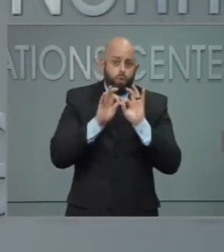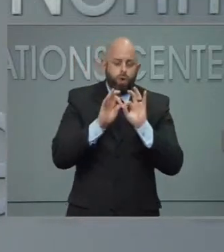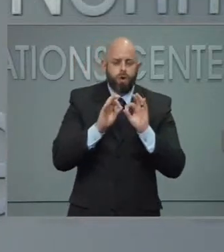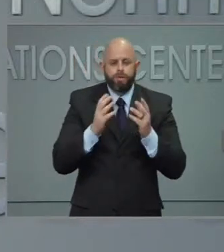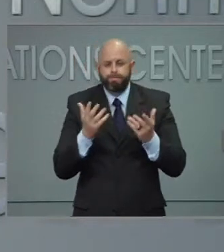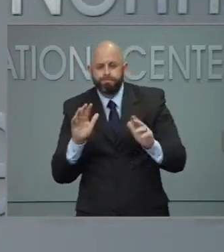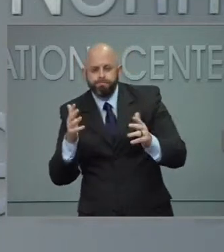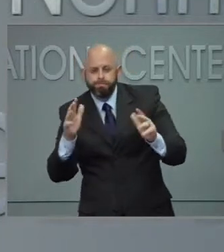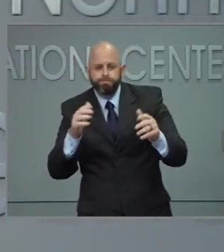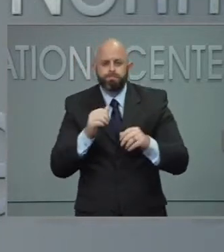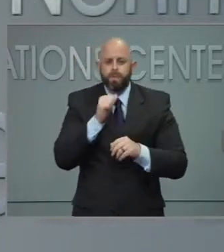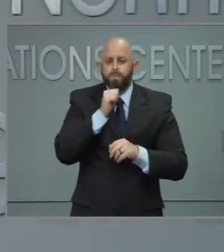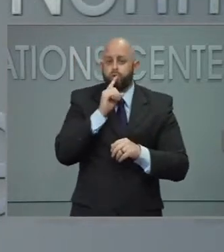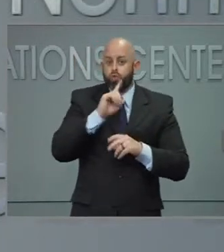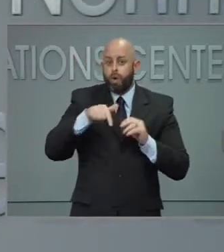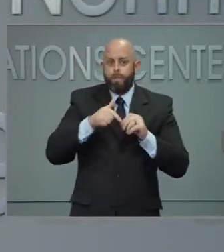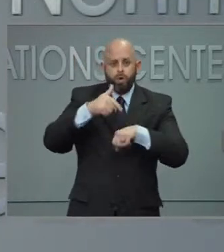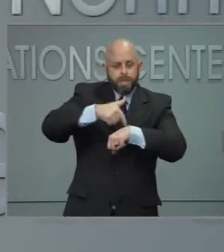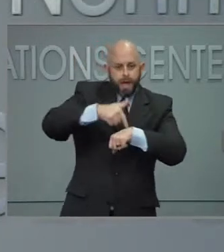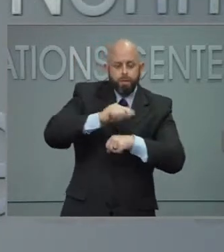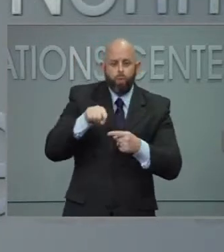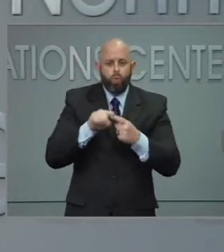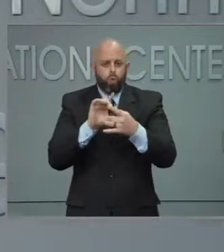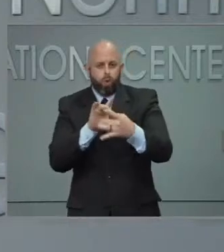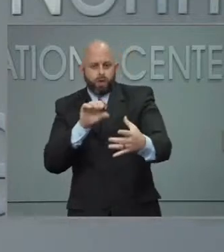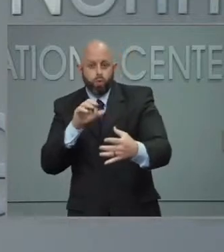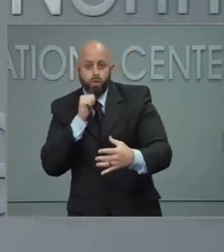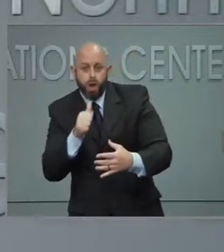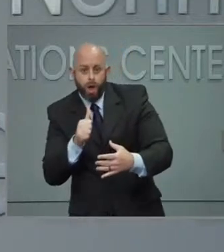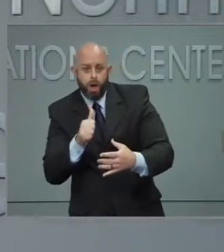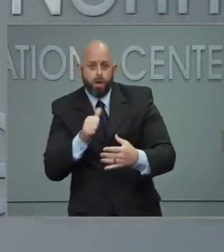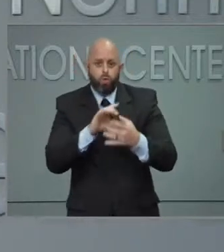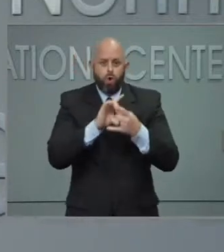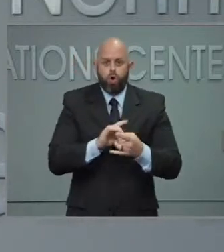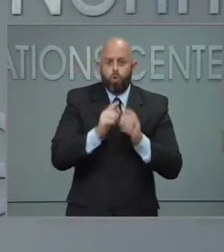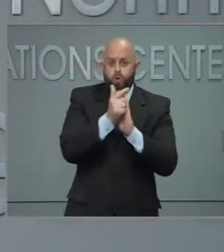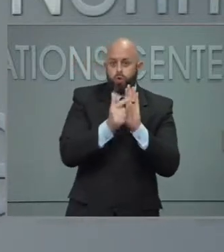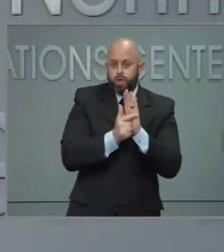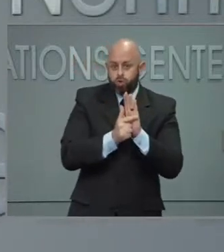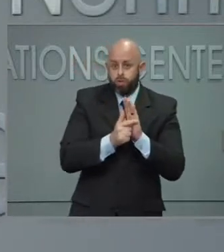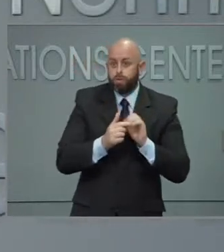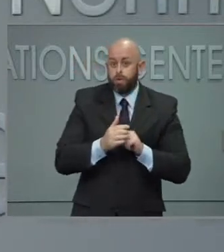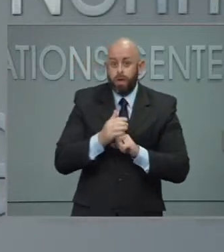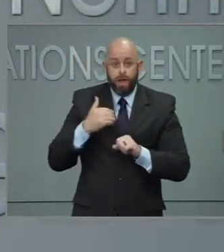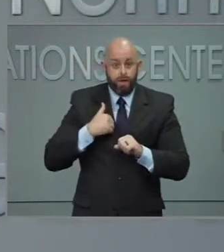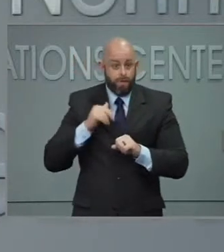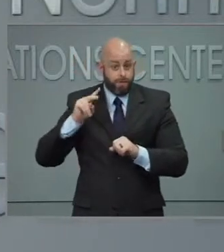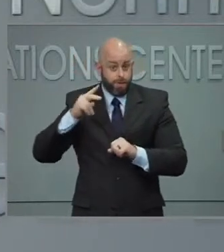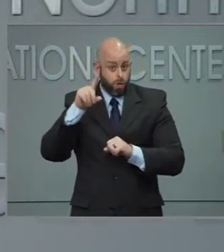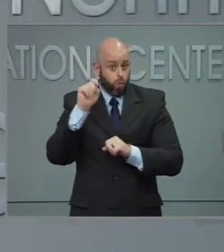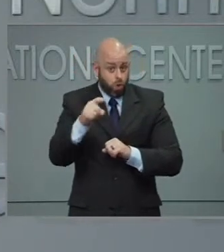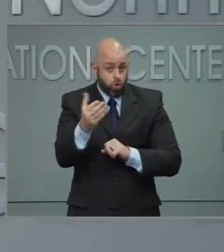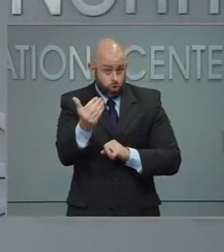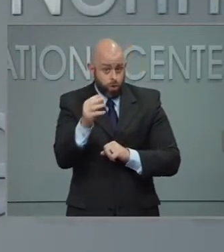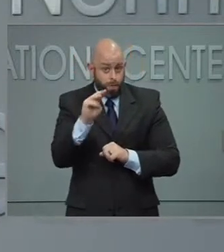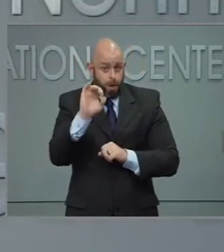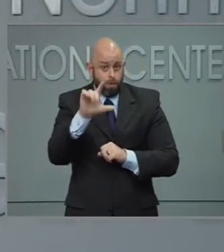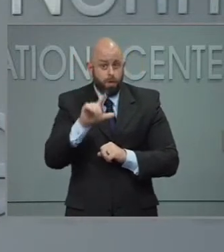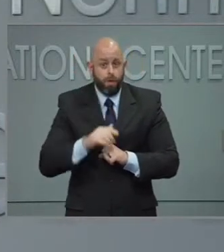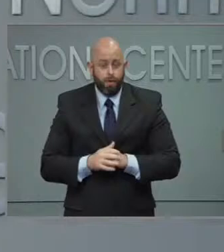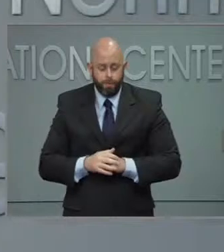that's something that we should discuss regarding legislation. And I think you got a follow-up, Michael?